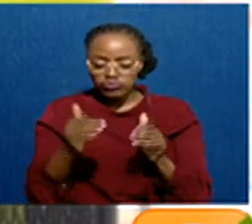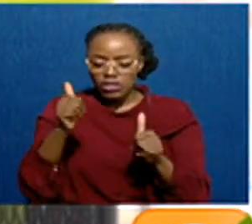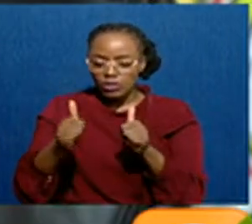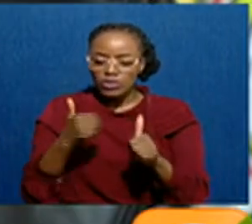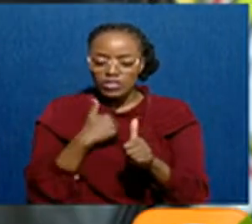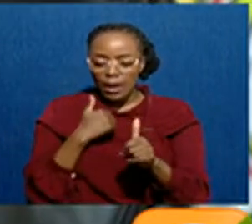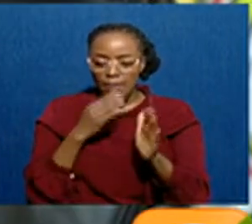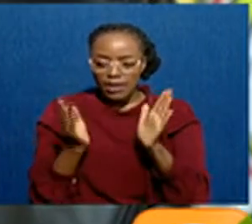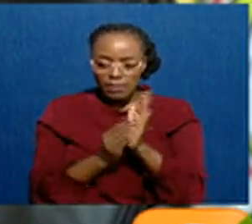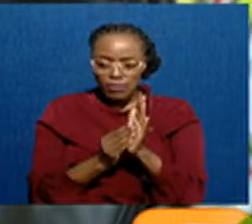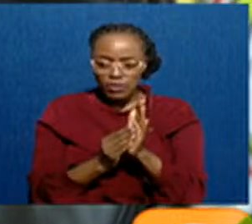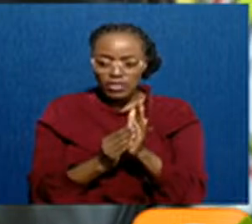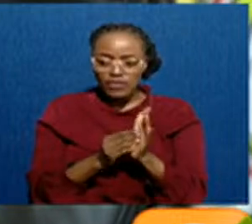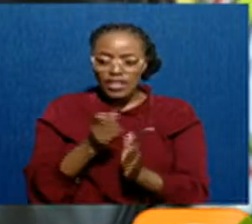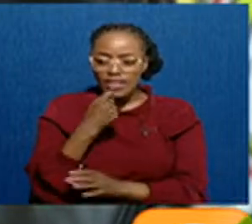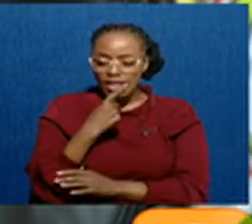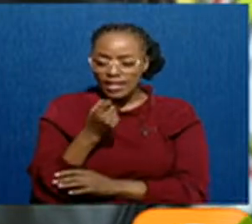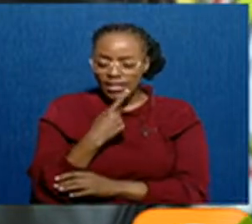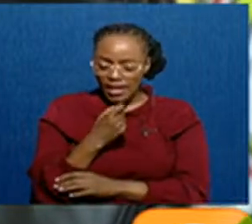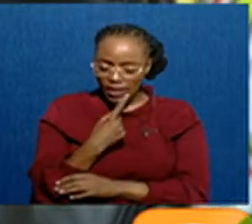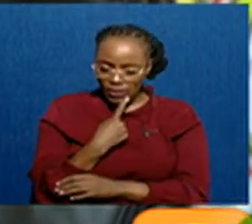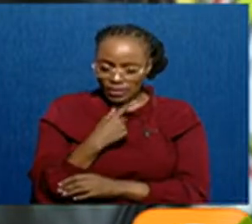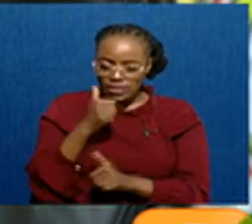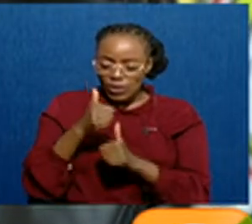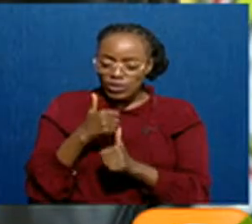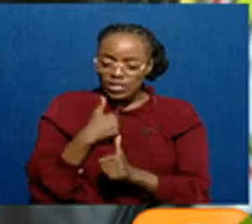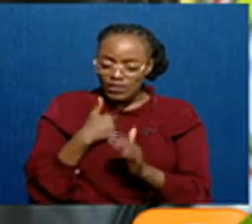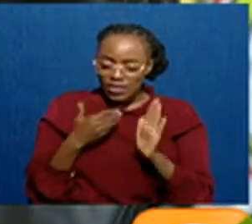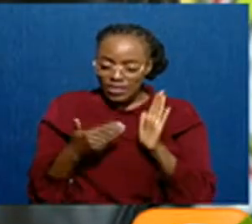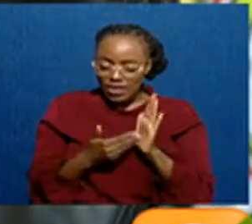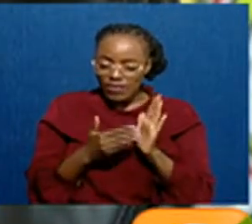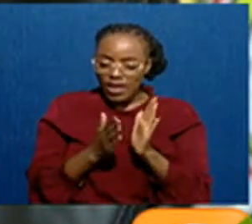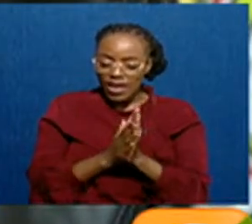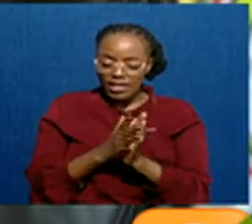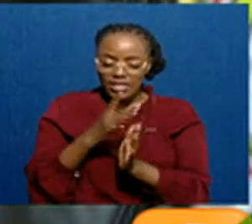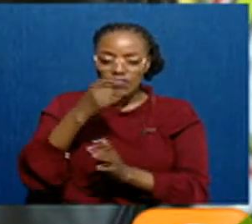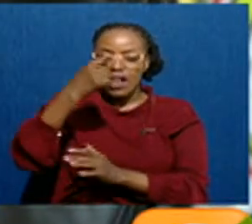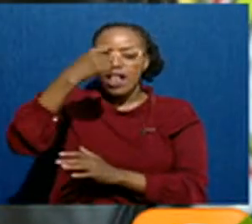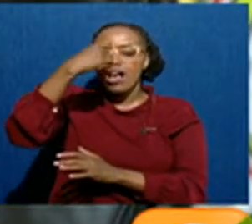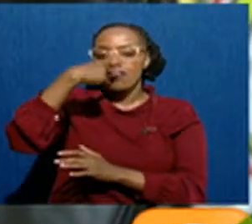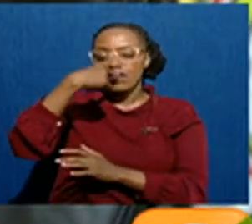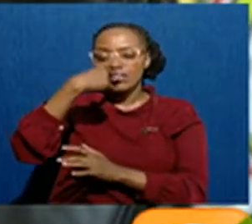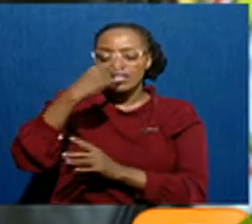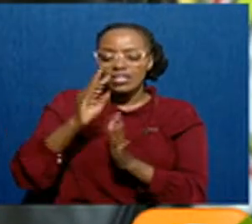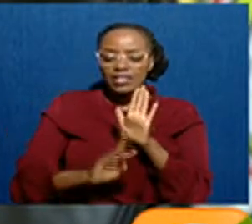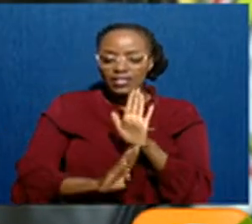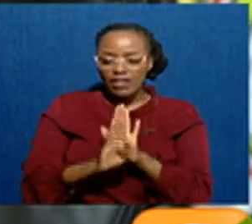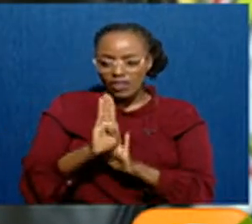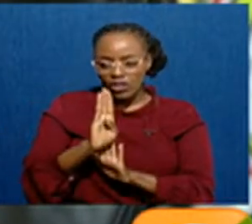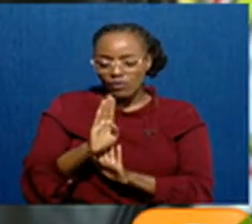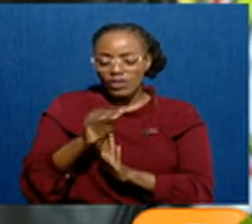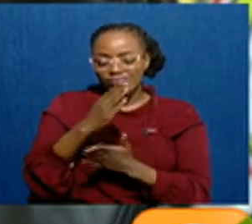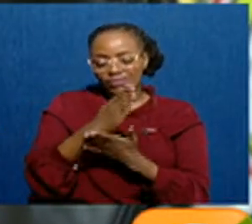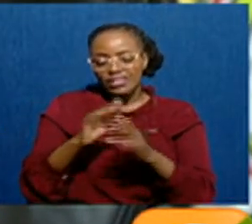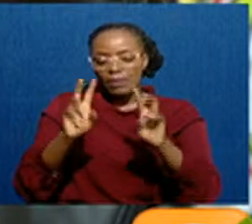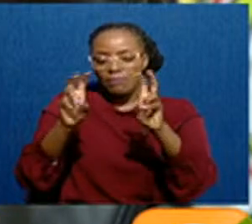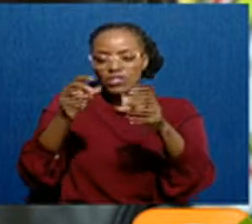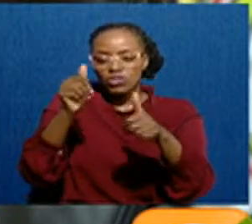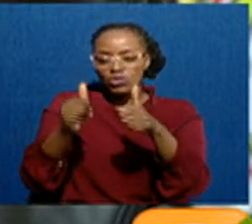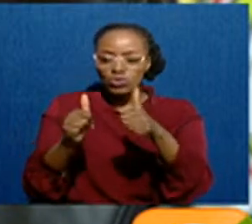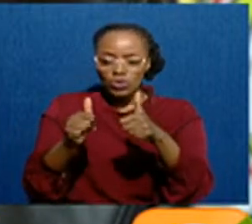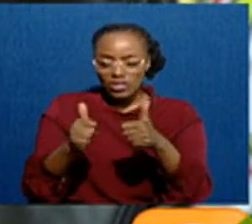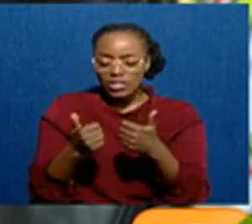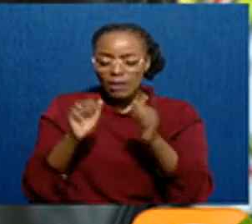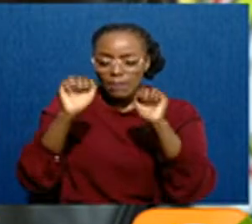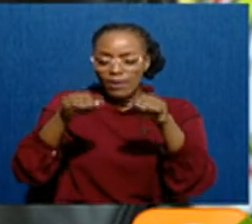rolled out. The drug regimens again and vaccine development These are some of the issues that will